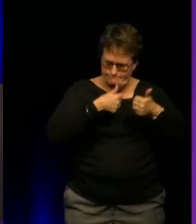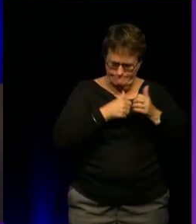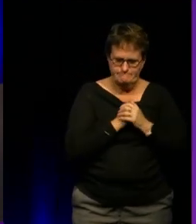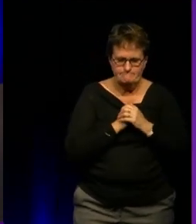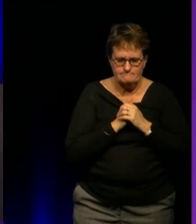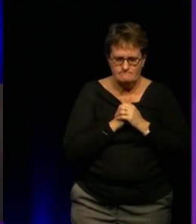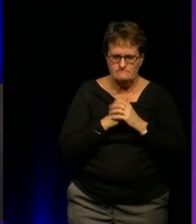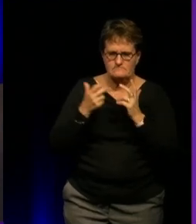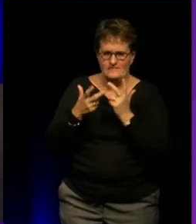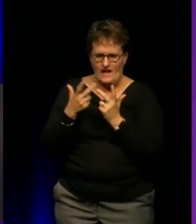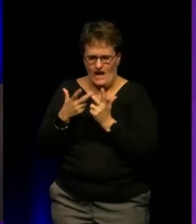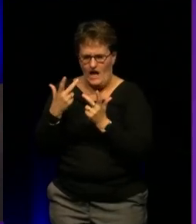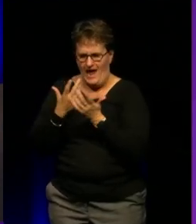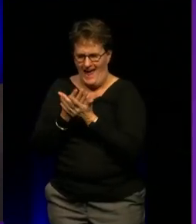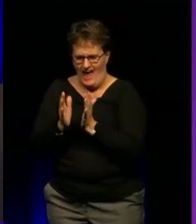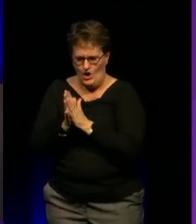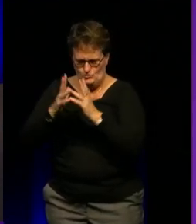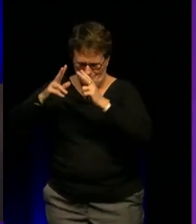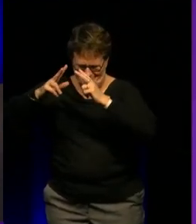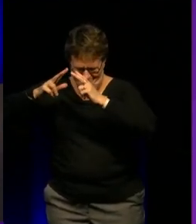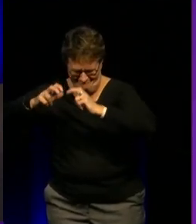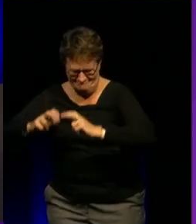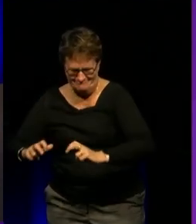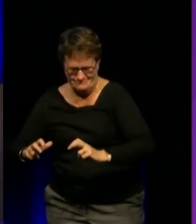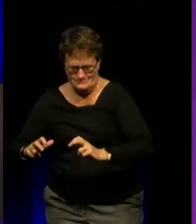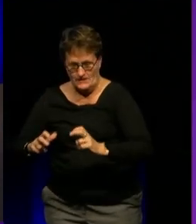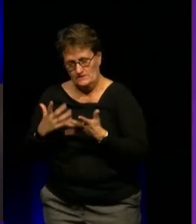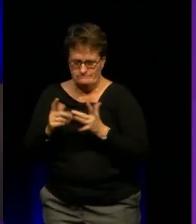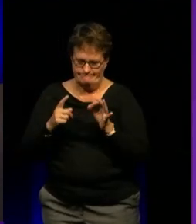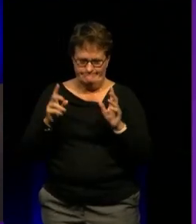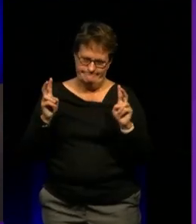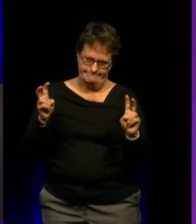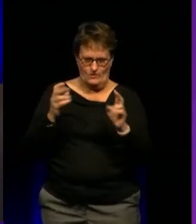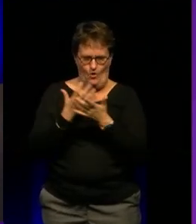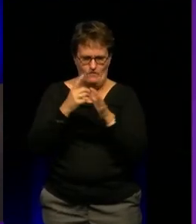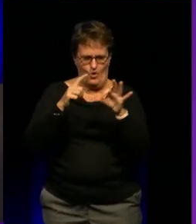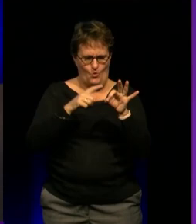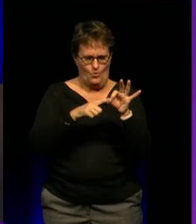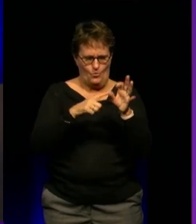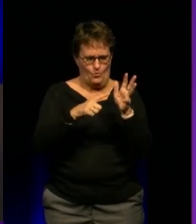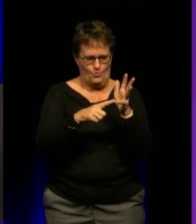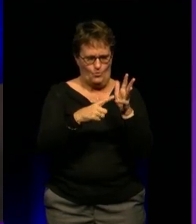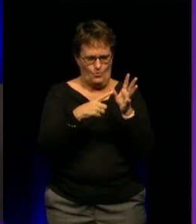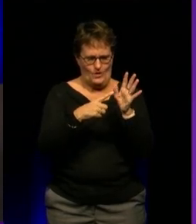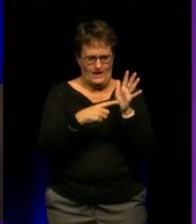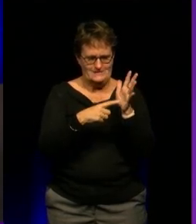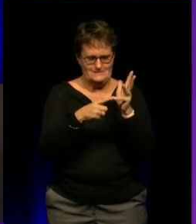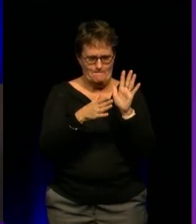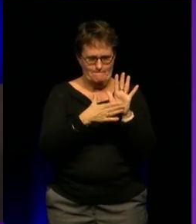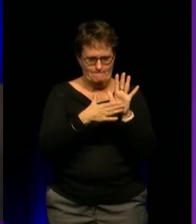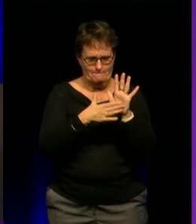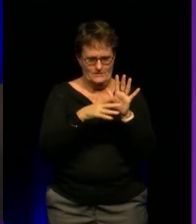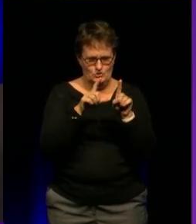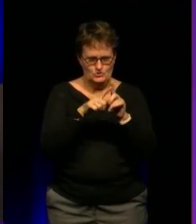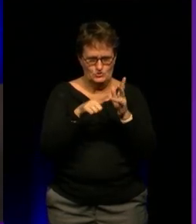a fluorescent nanoparticle bit that's based on a quantum dot, and wow, that was a lot harder than I thought it was